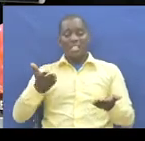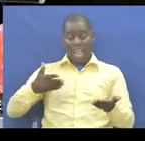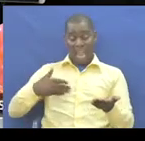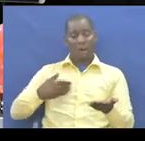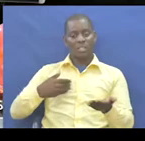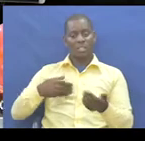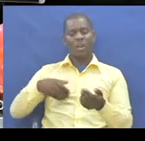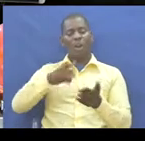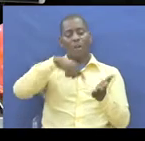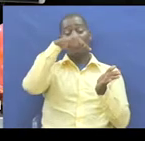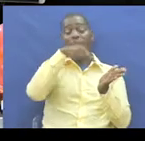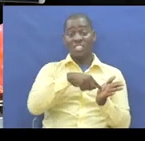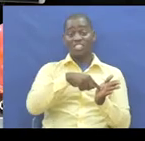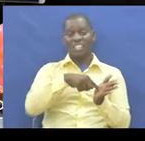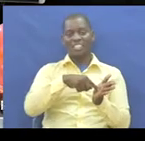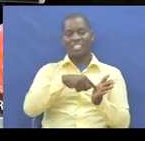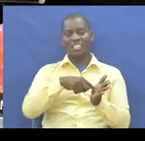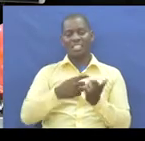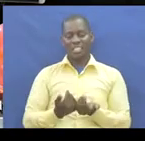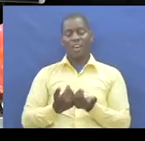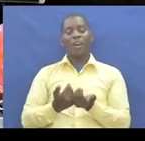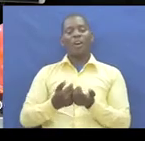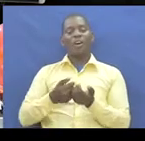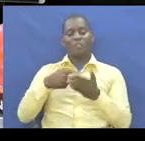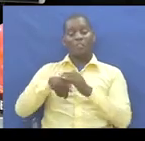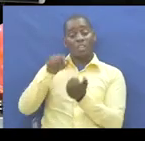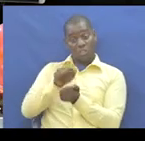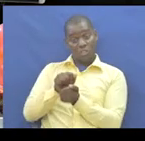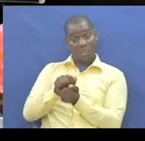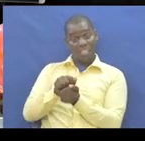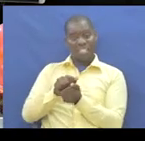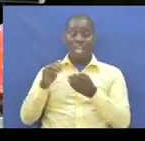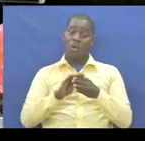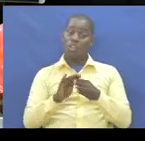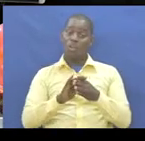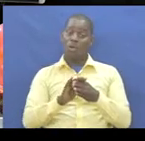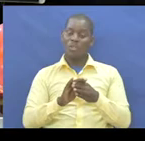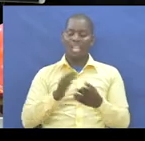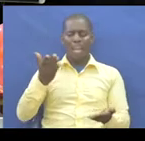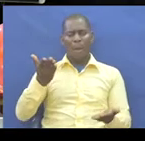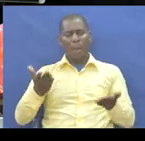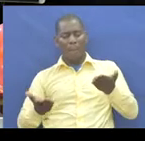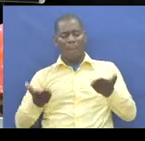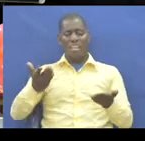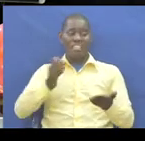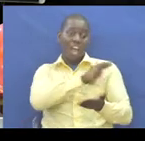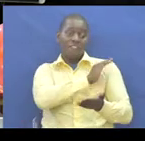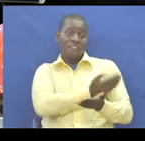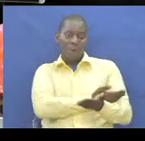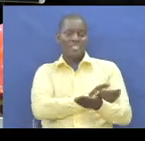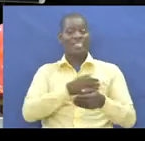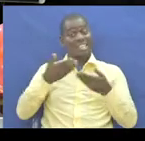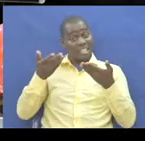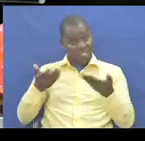quantity force. Upon knowing now the unit of force, let us now be in a position of knowing of what